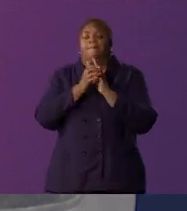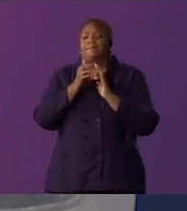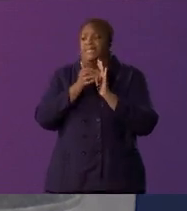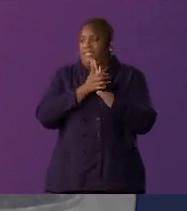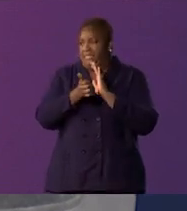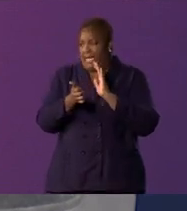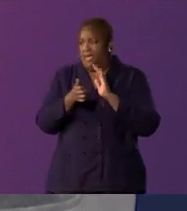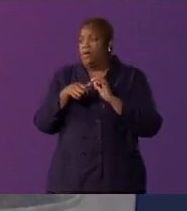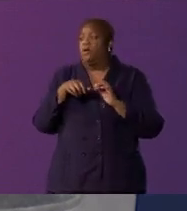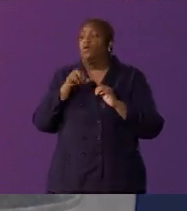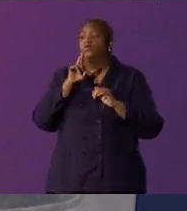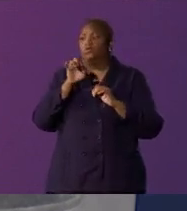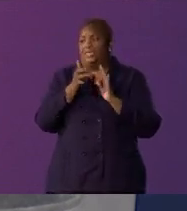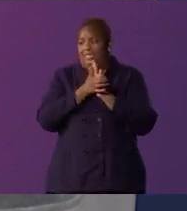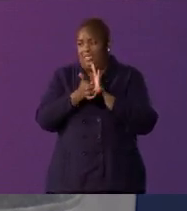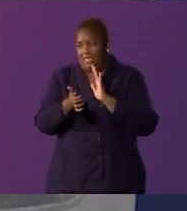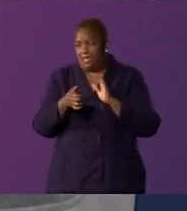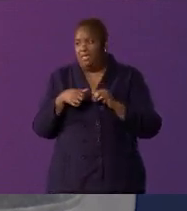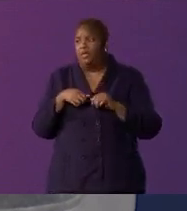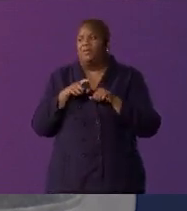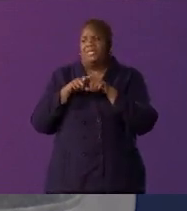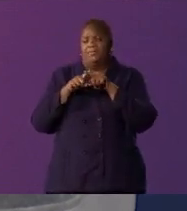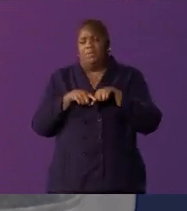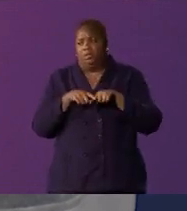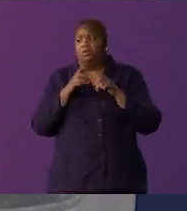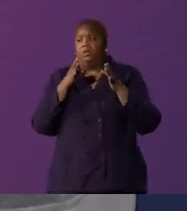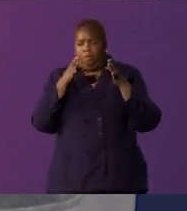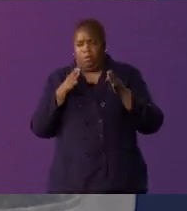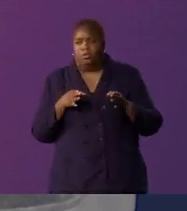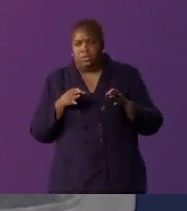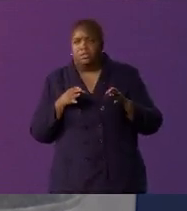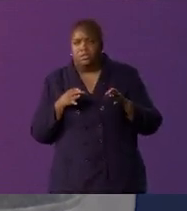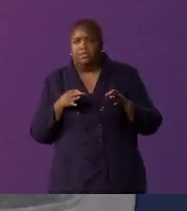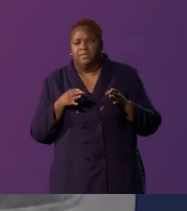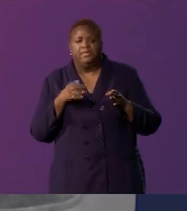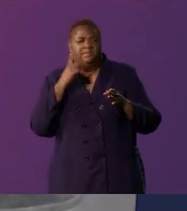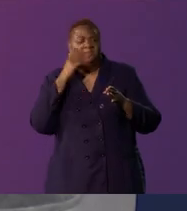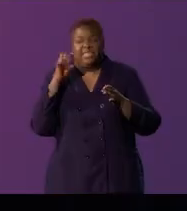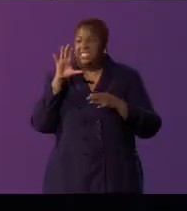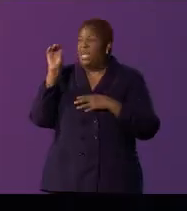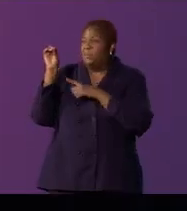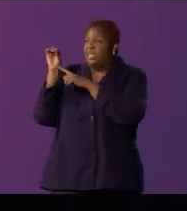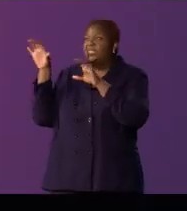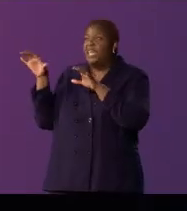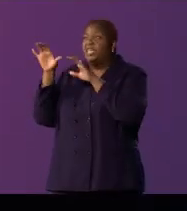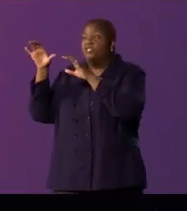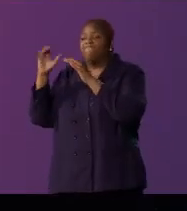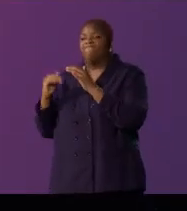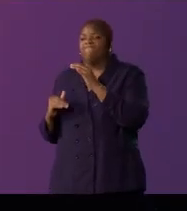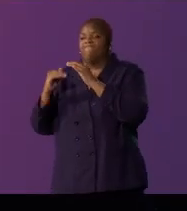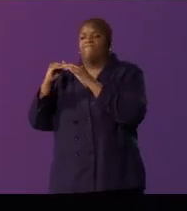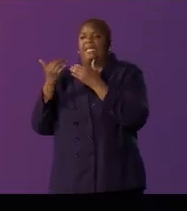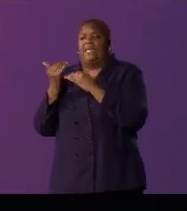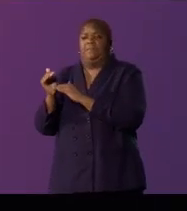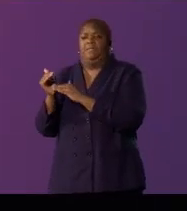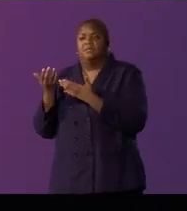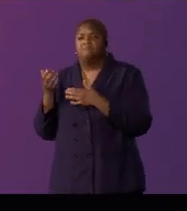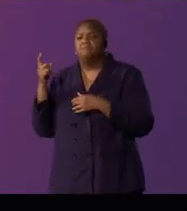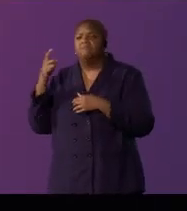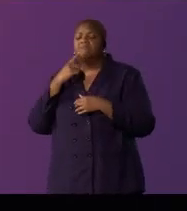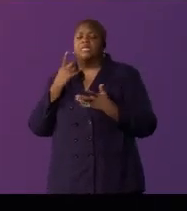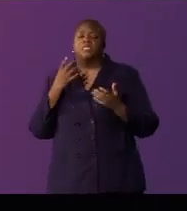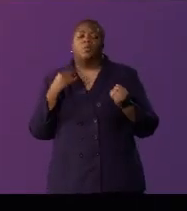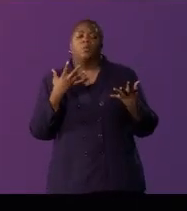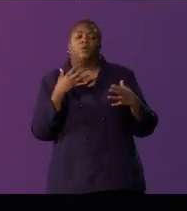the individual employee too, because companies can only do so much. All right, what can companies do? They can say, I got to